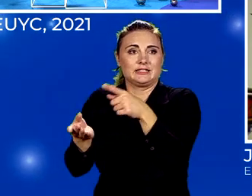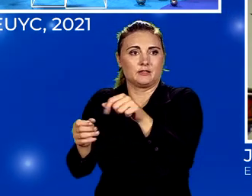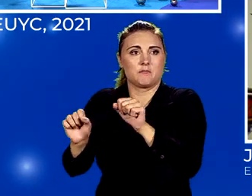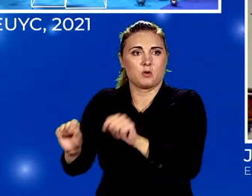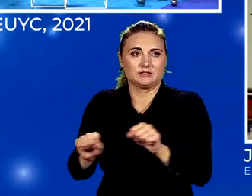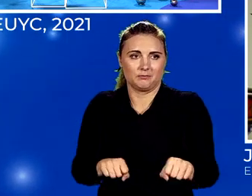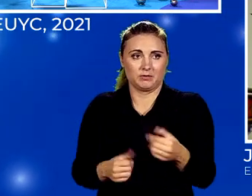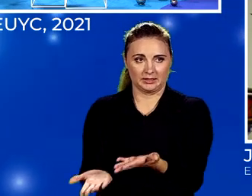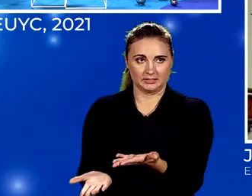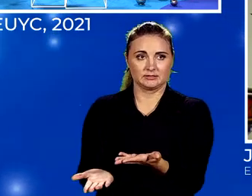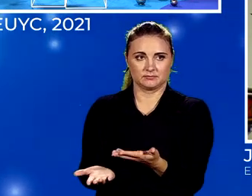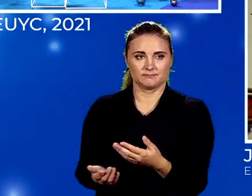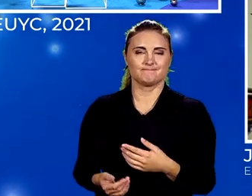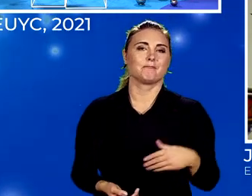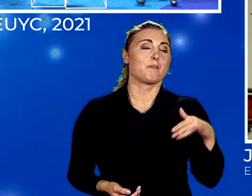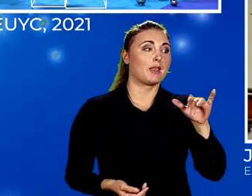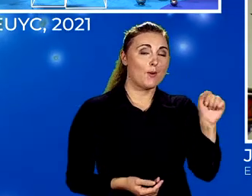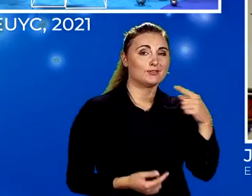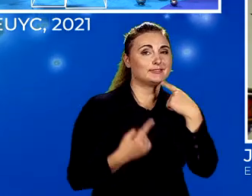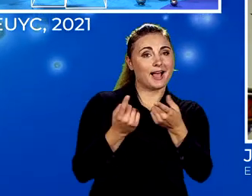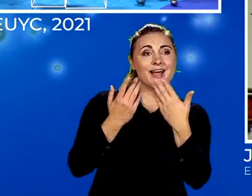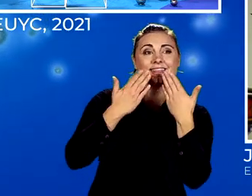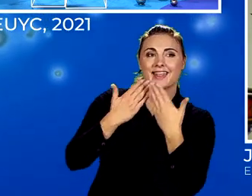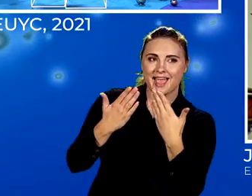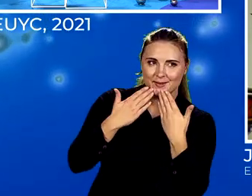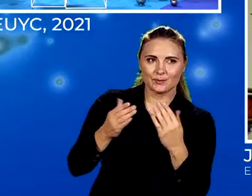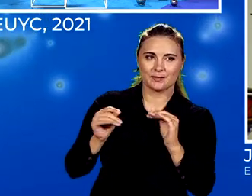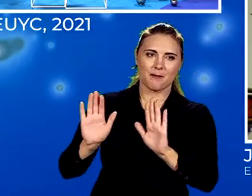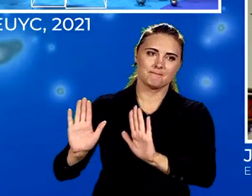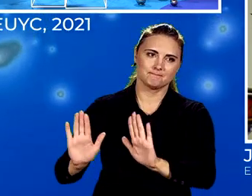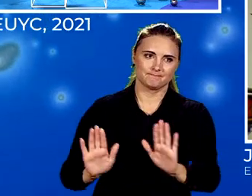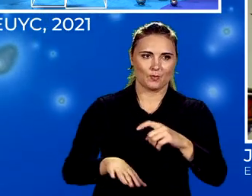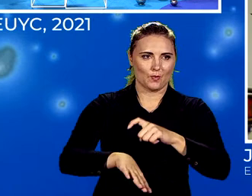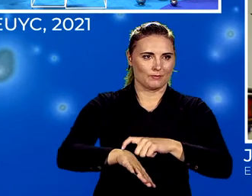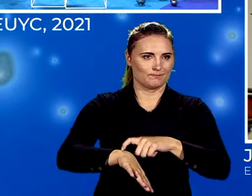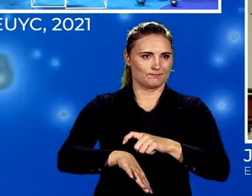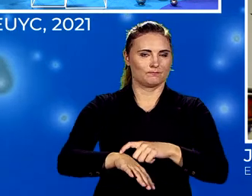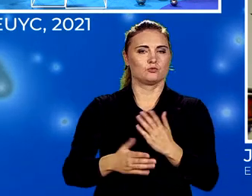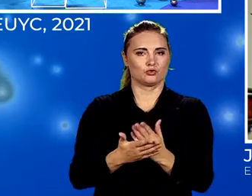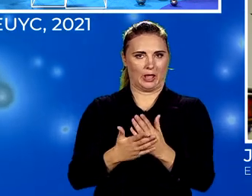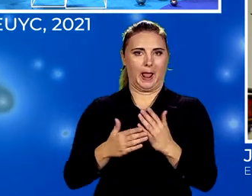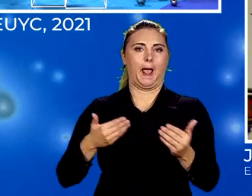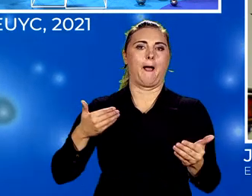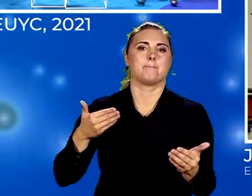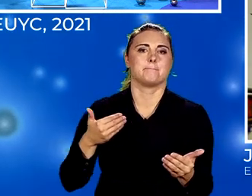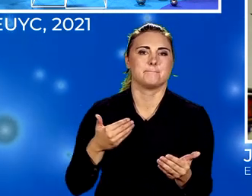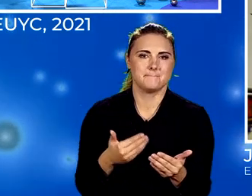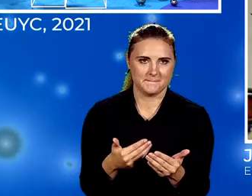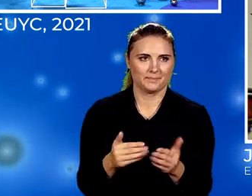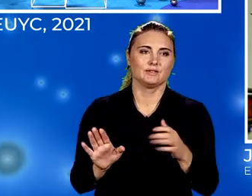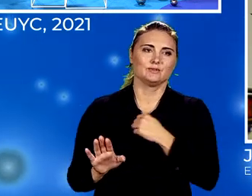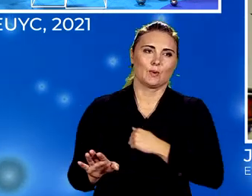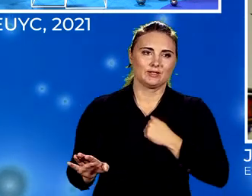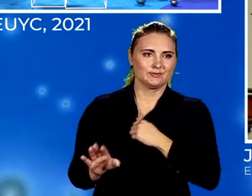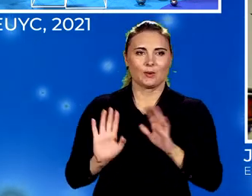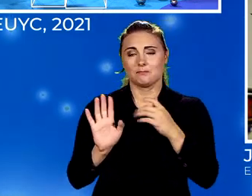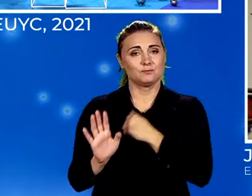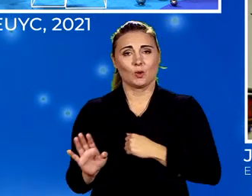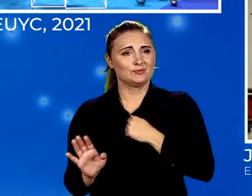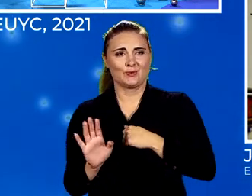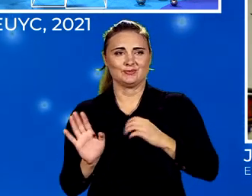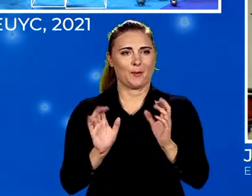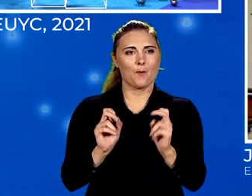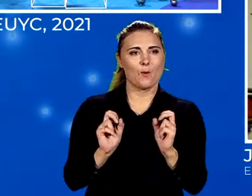addressing. Conclude, because in order for to have a bit more space for questions. Sorry. No, I'm really sorry, but this is